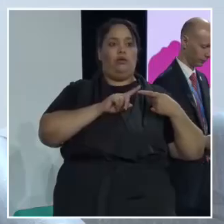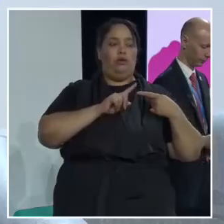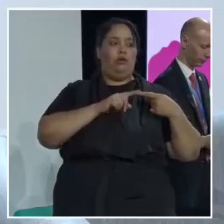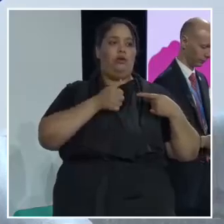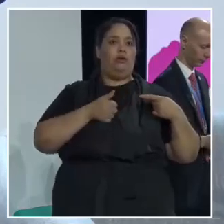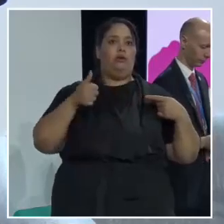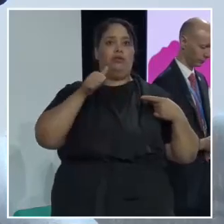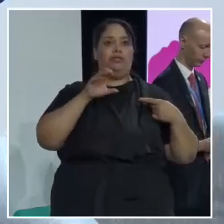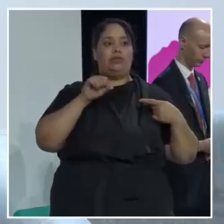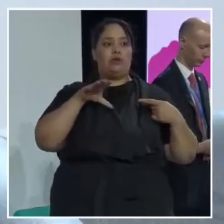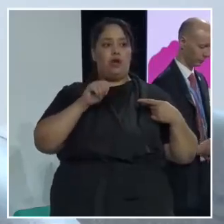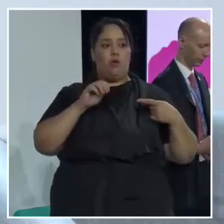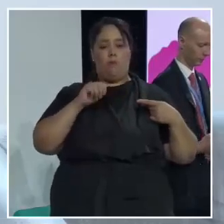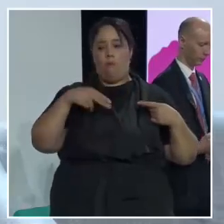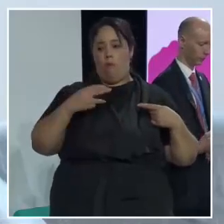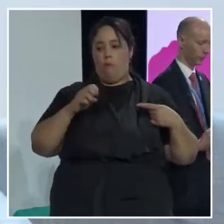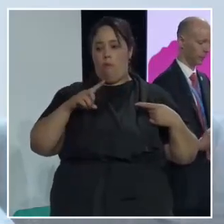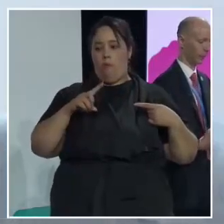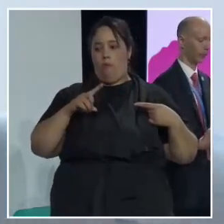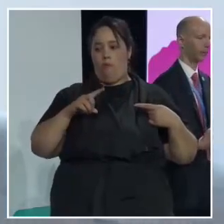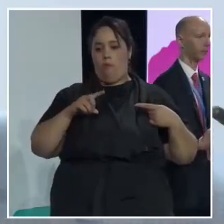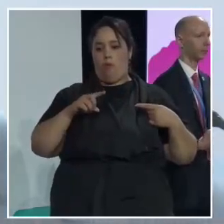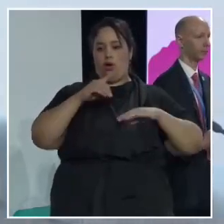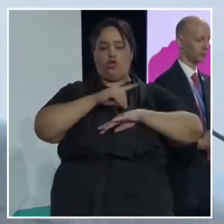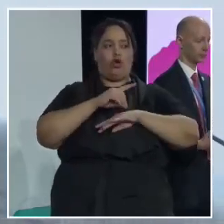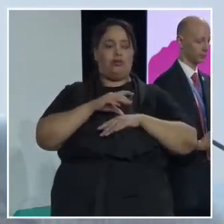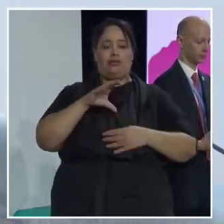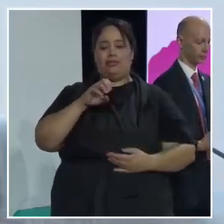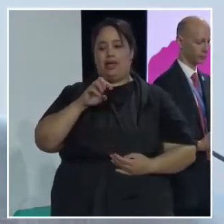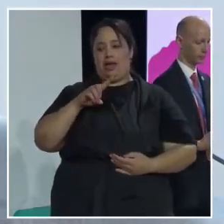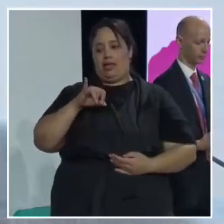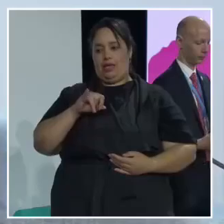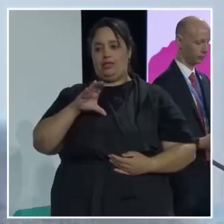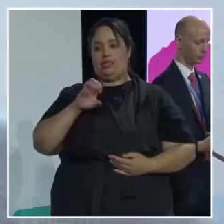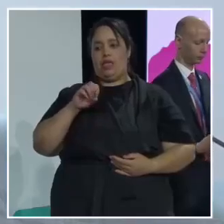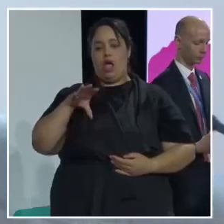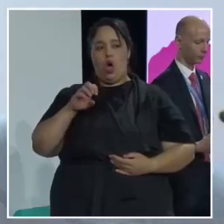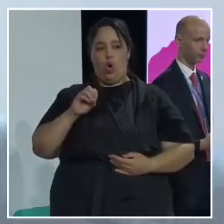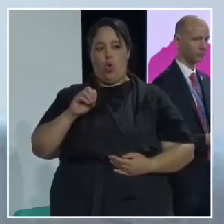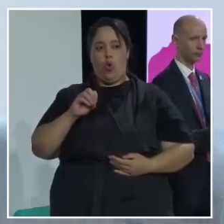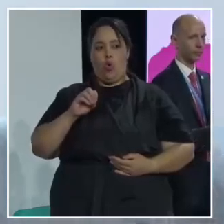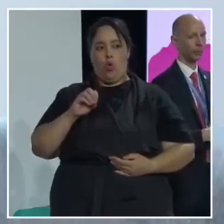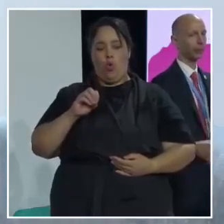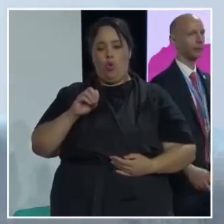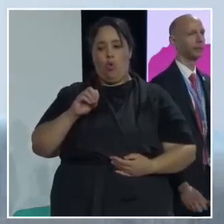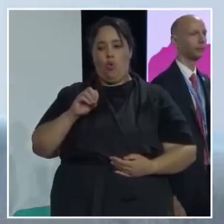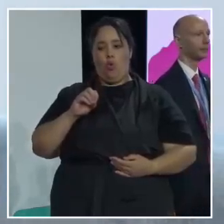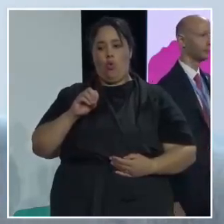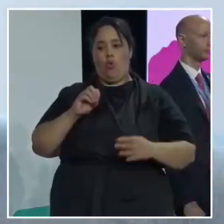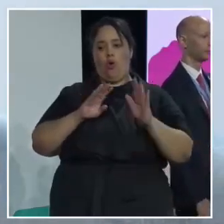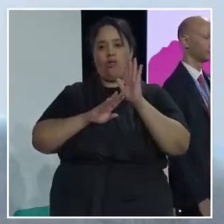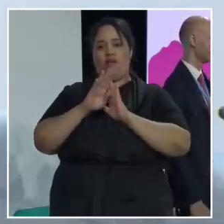Ndidi Okonkwo Nweli. Dr. Sidi Ould Tah is the CEO of the Banque Arabe pour le